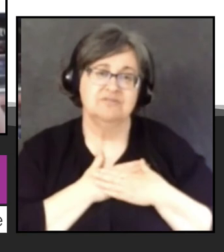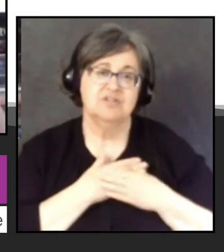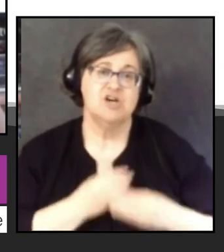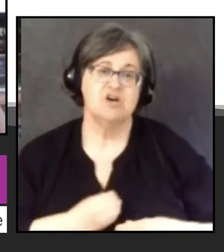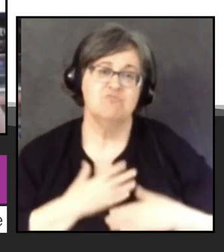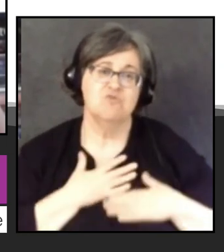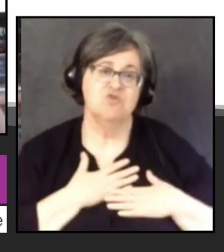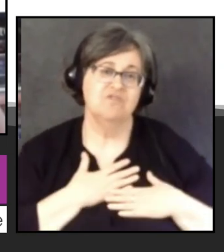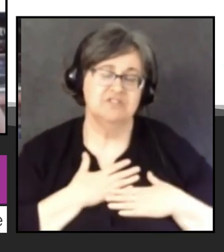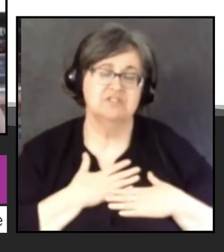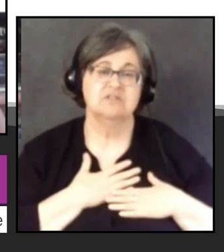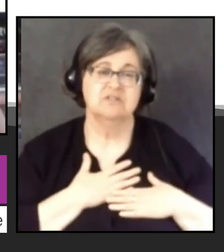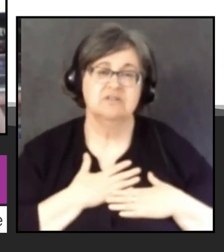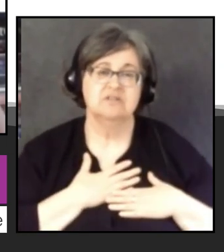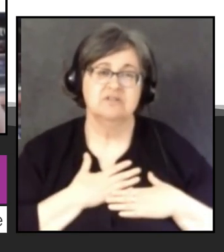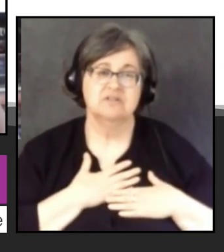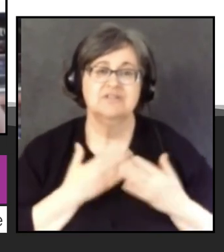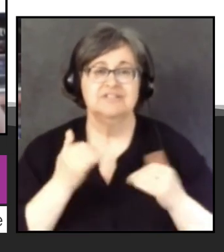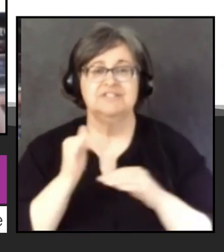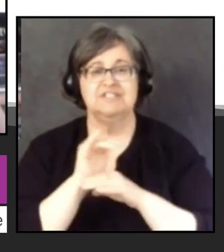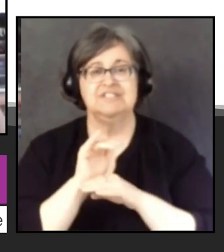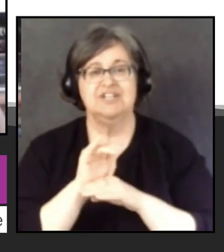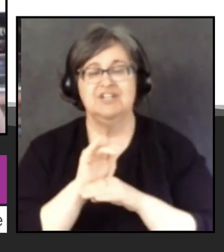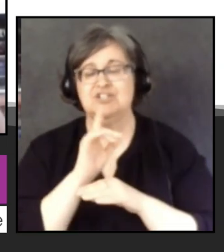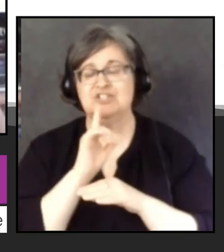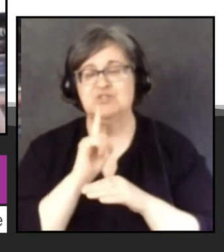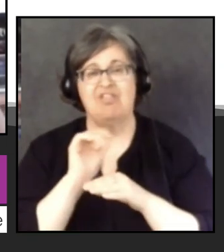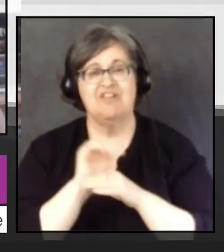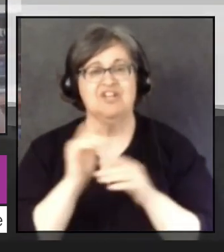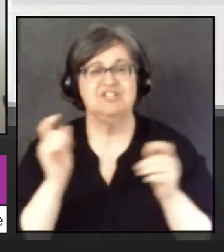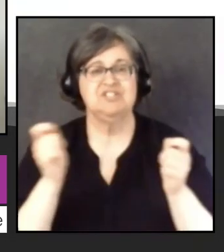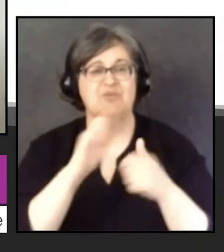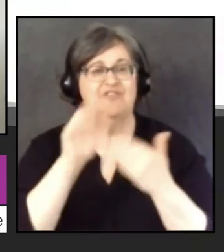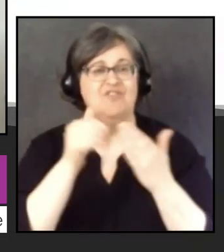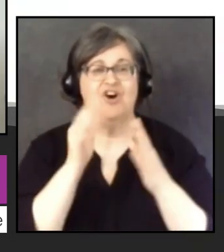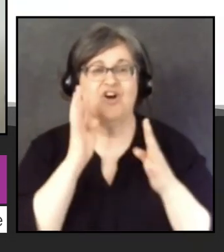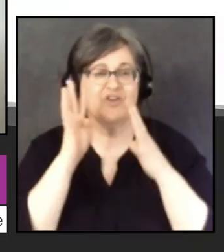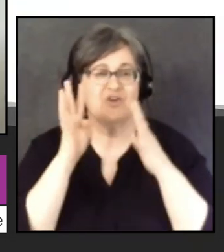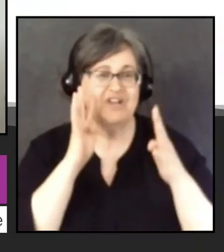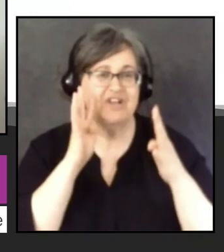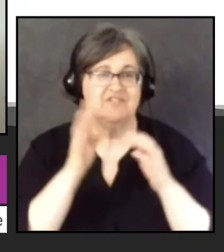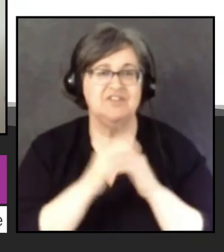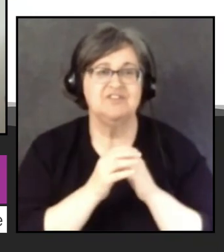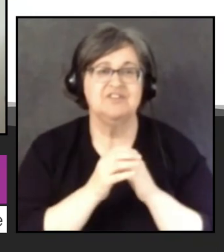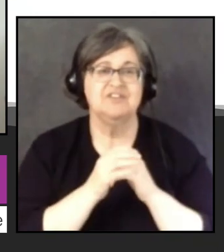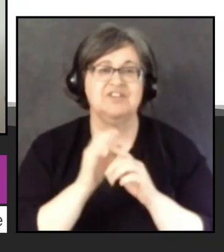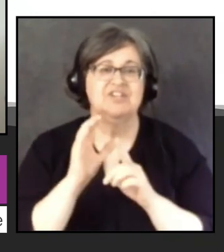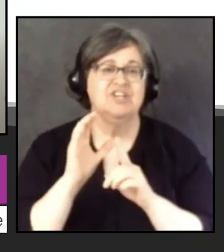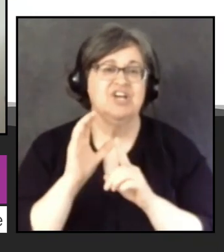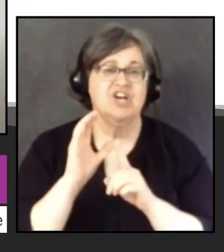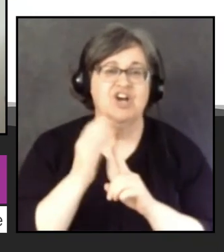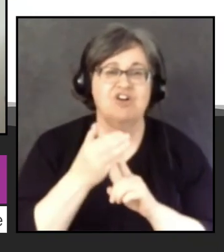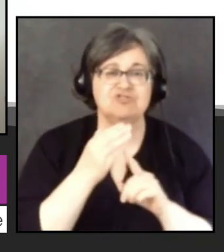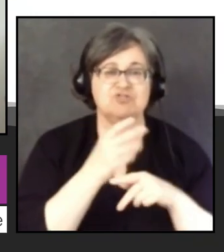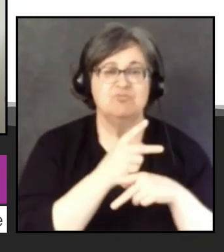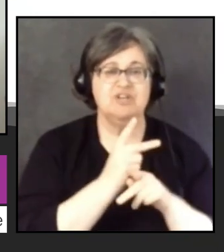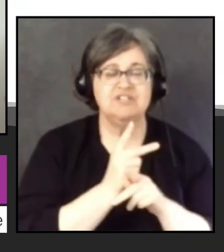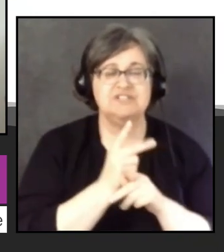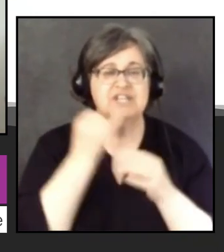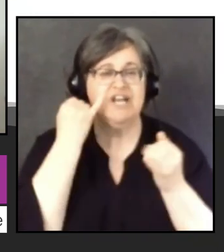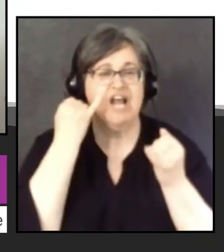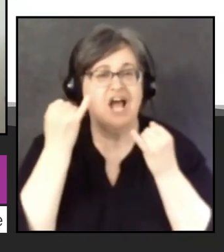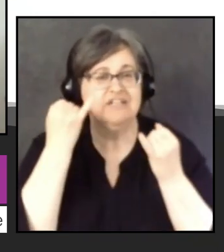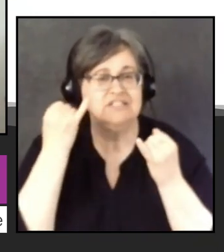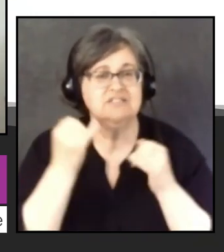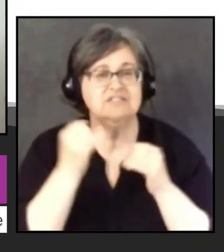But yeah, this is an evening really to celebrate all the wonderful creativity and cultural production and